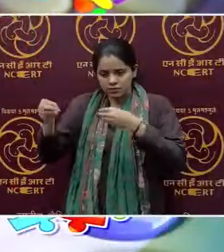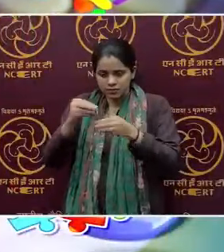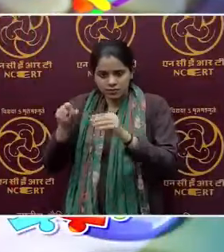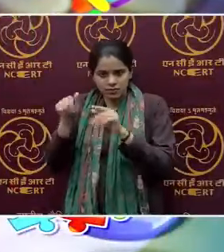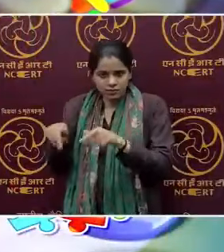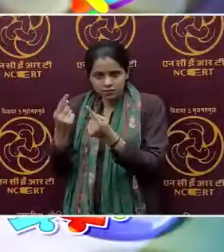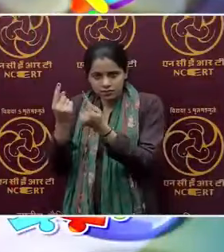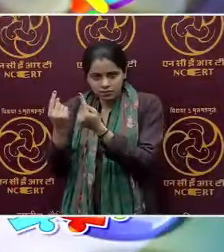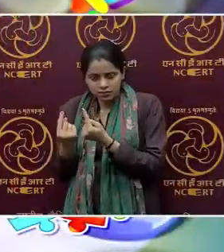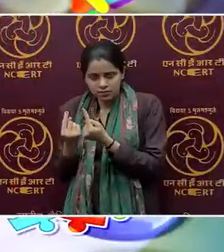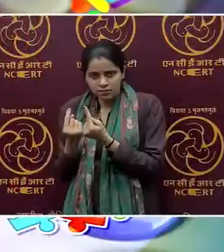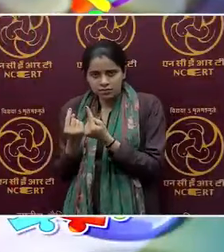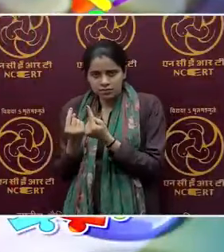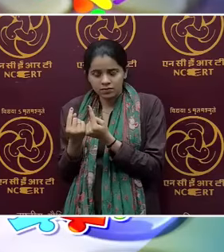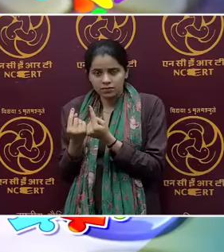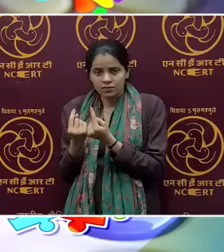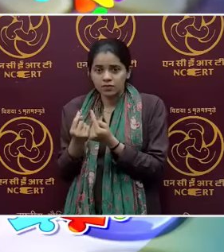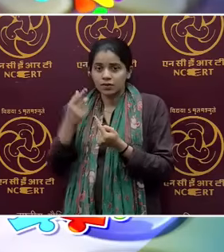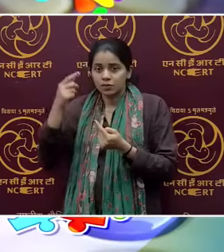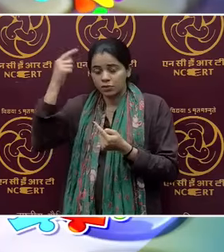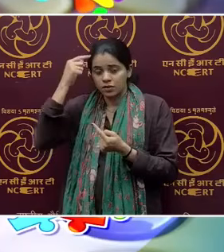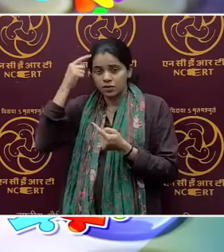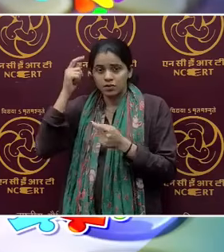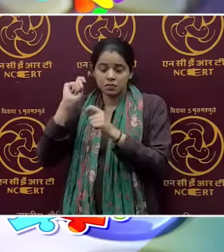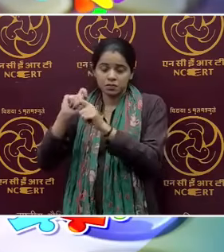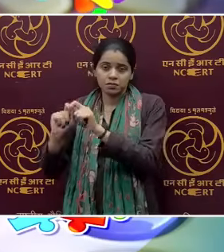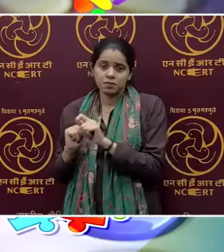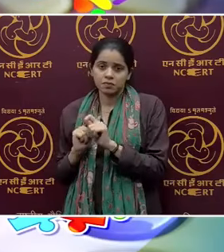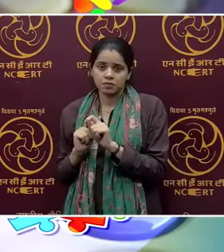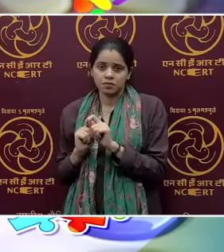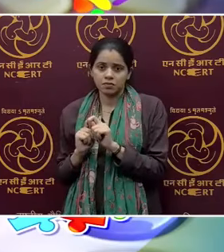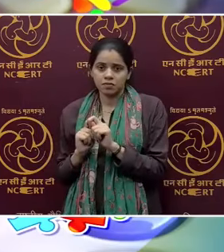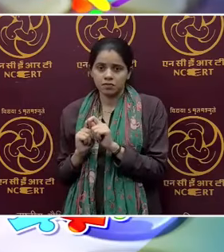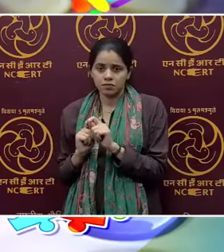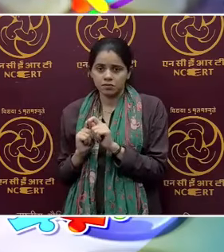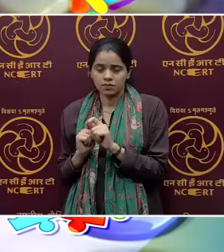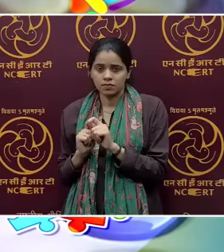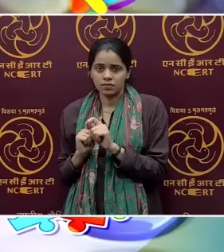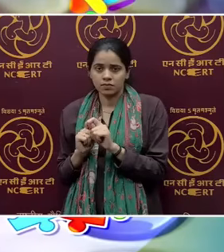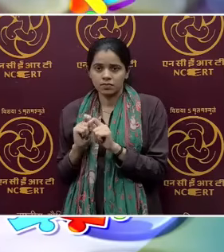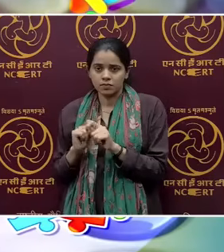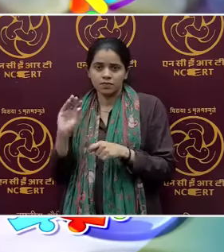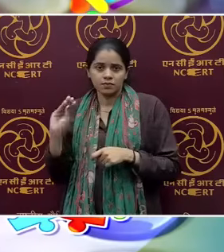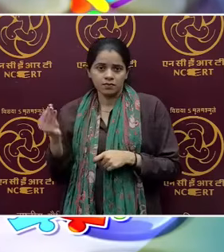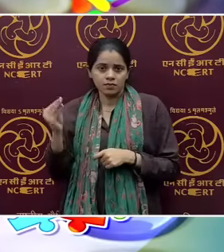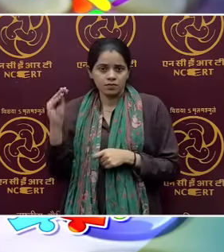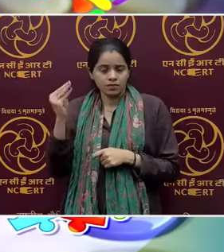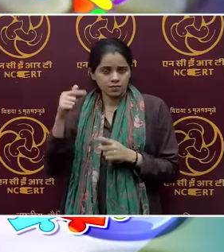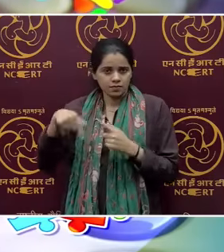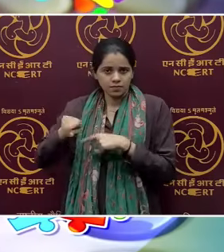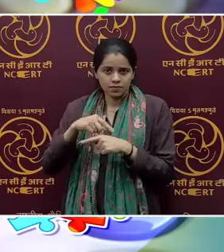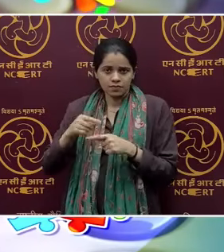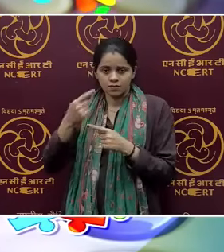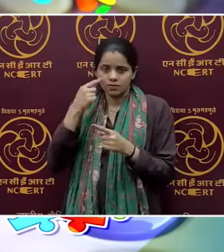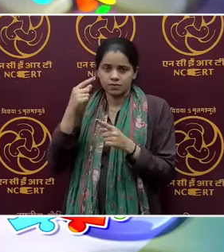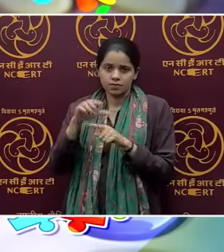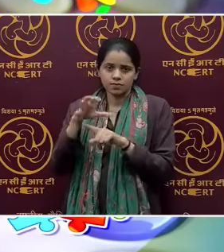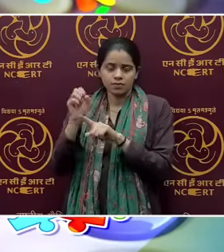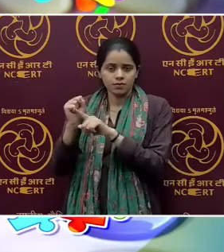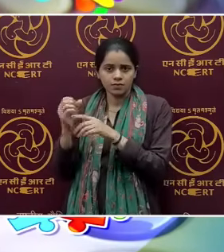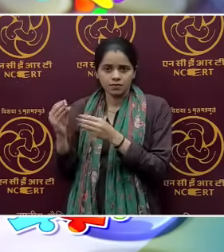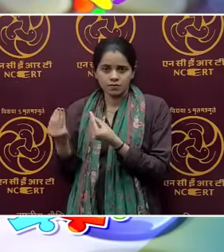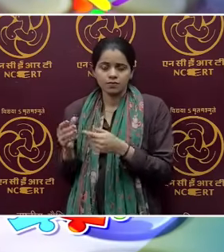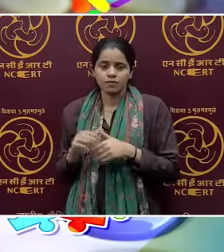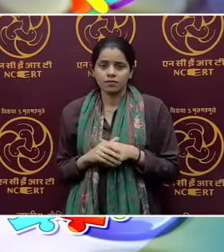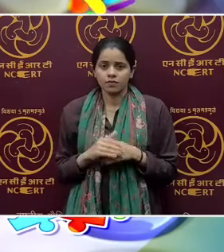there, so the brain really functions and can improve if the intervention starts as early